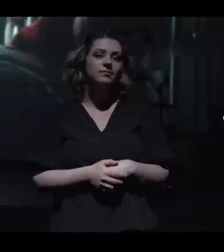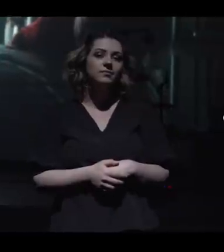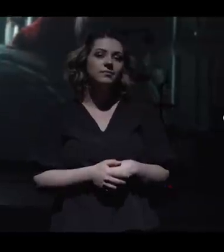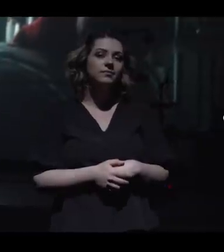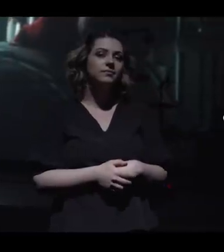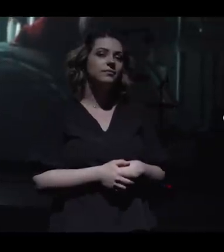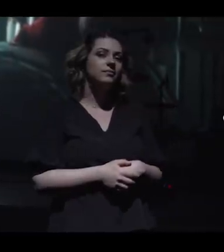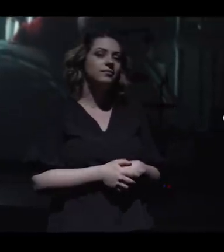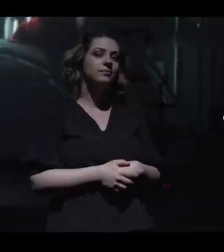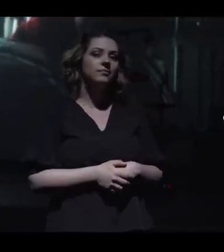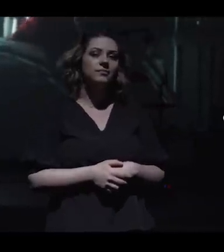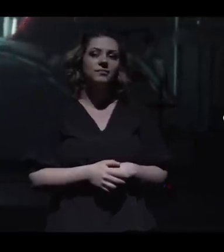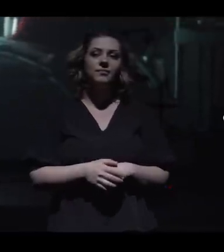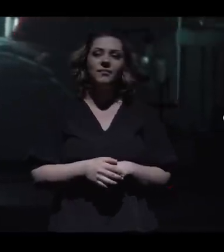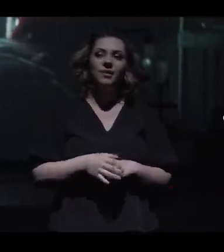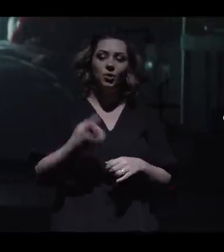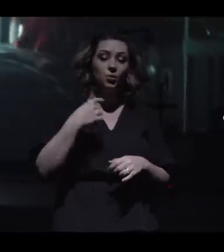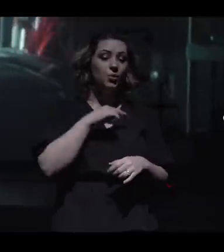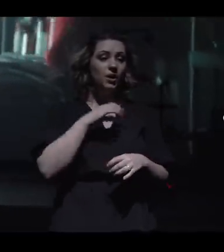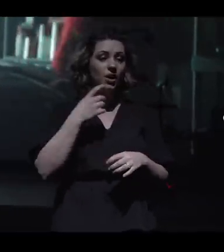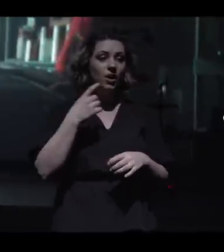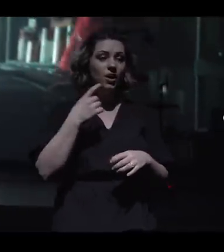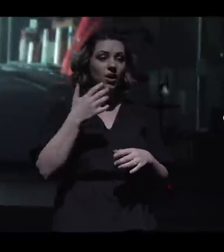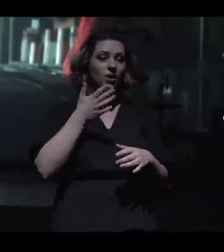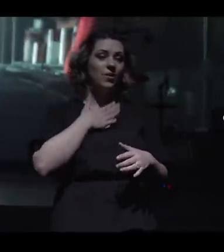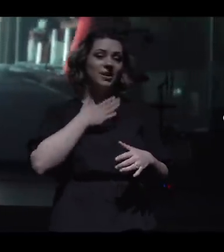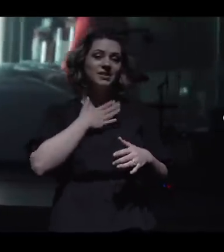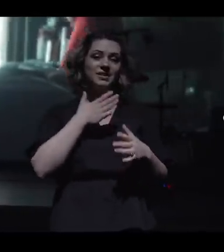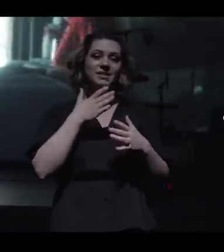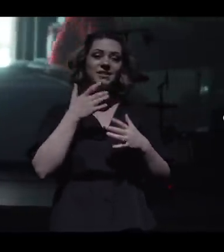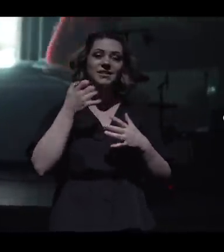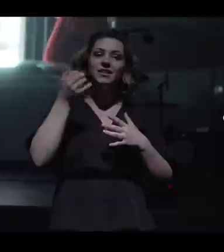breathe deep. God's got it. Okay? Love you.